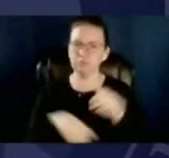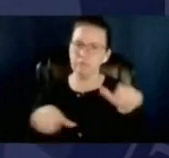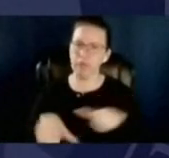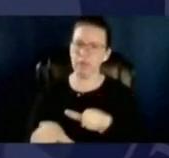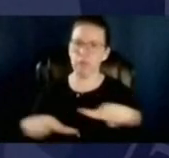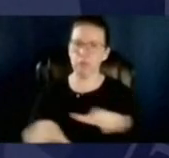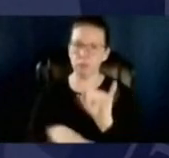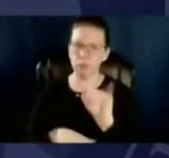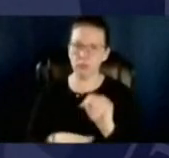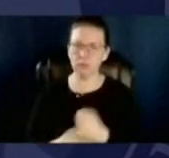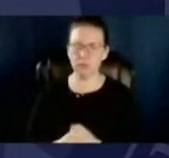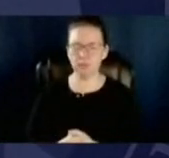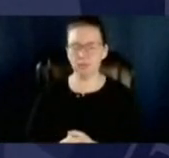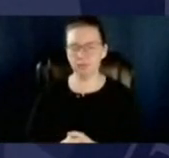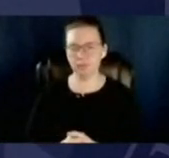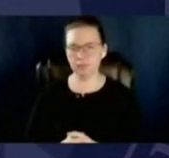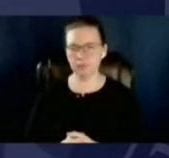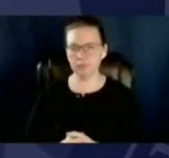We need to